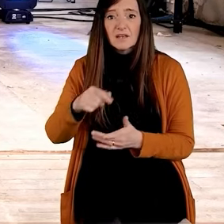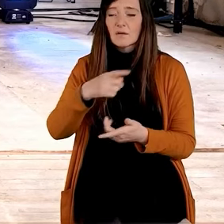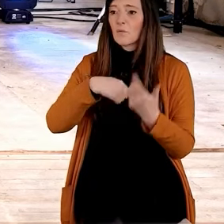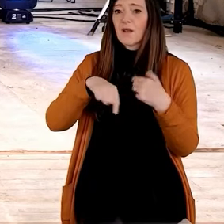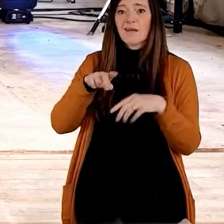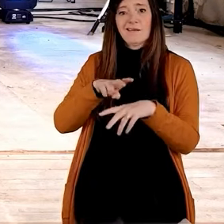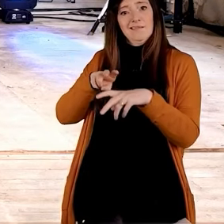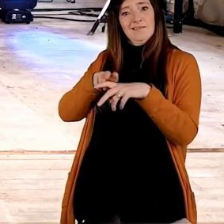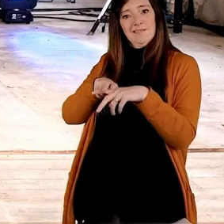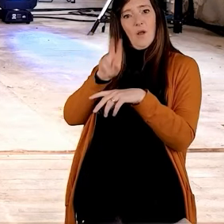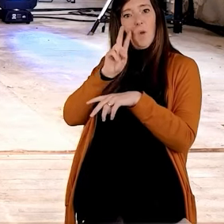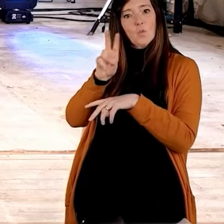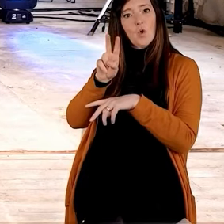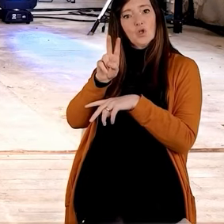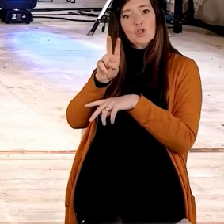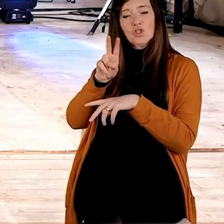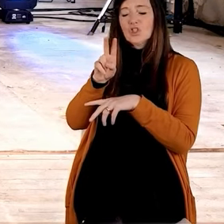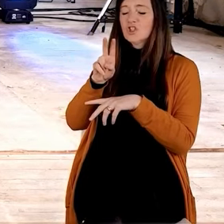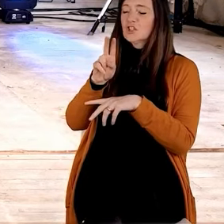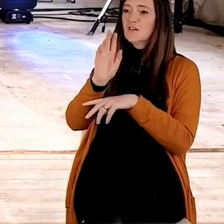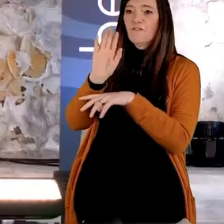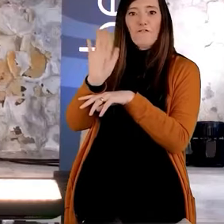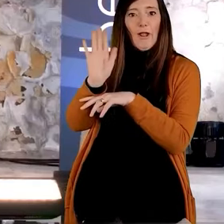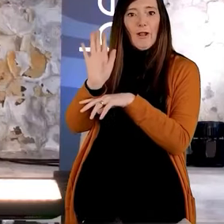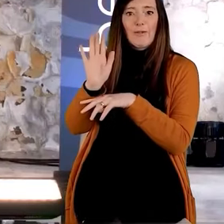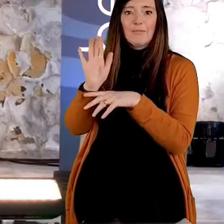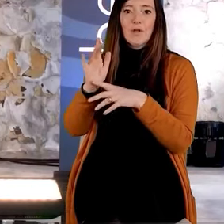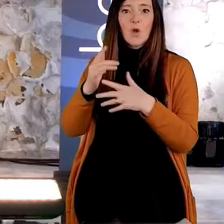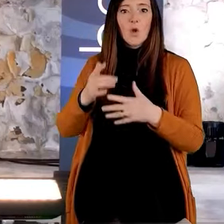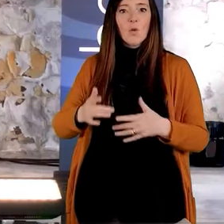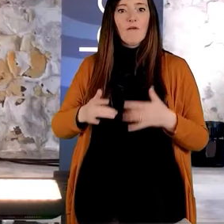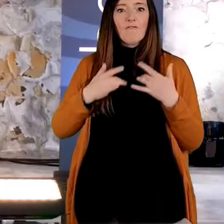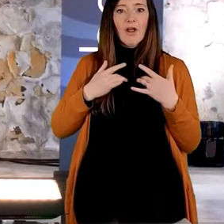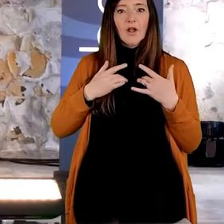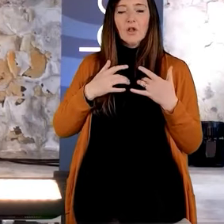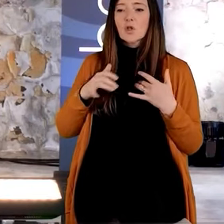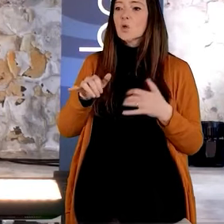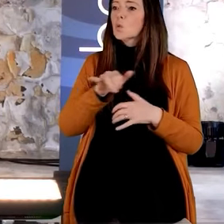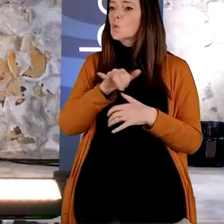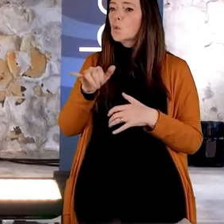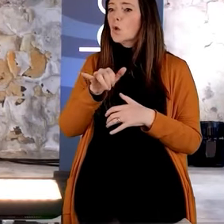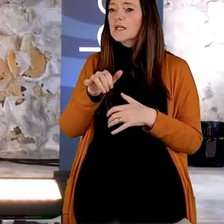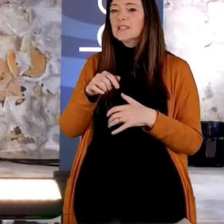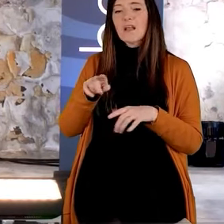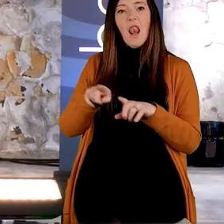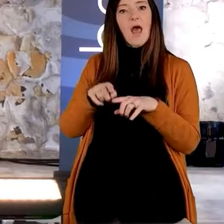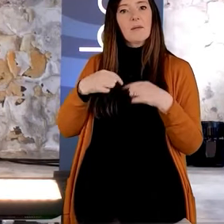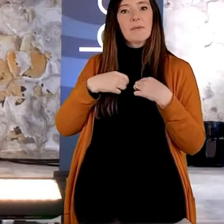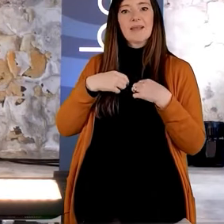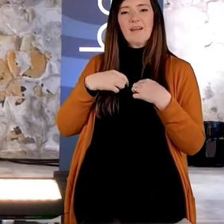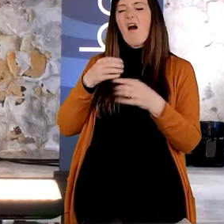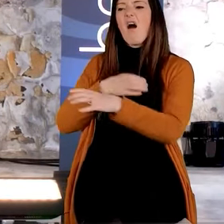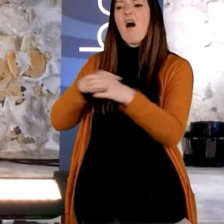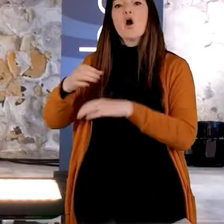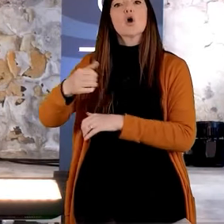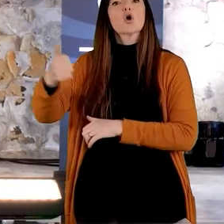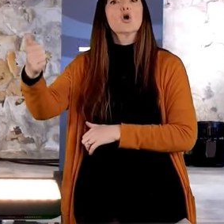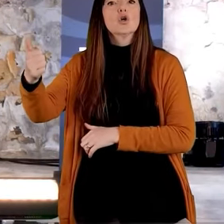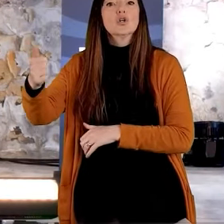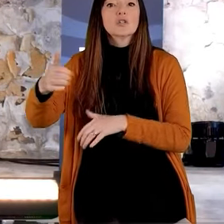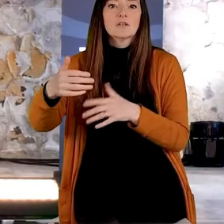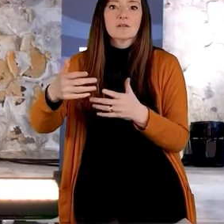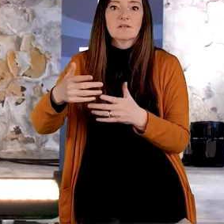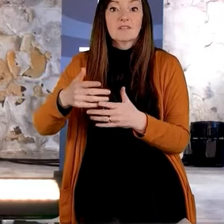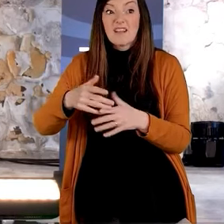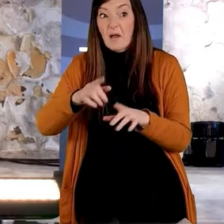really difficult, isn't it? You watch a film or a movie, you naturally identify with the goodies. I haven't met anyone reading The Lord of the Rings who says,